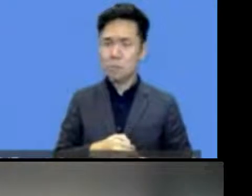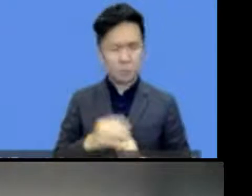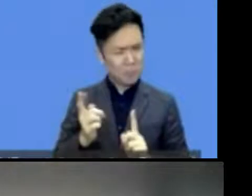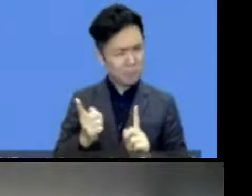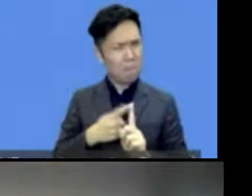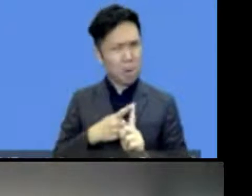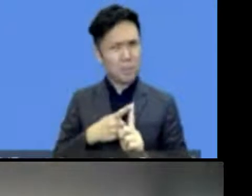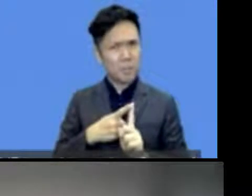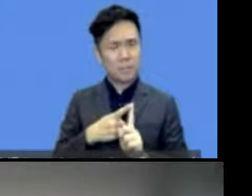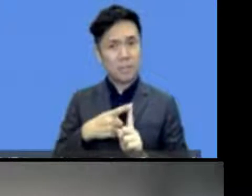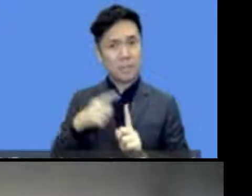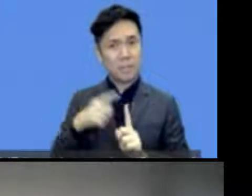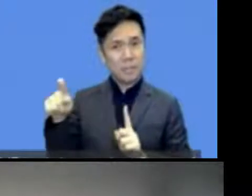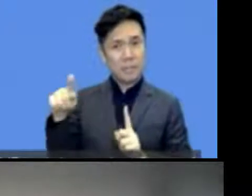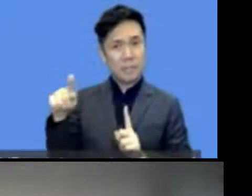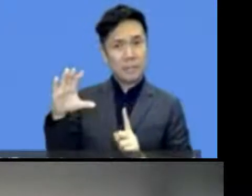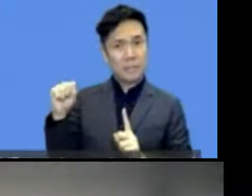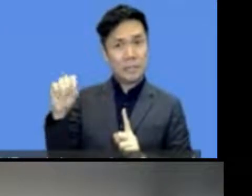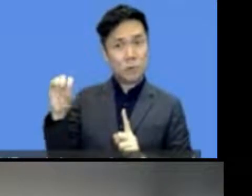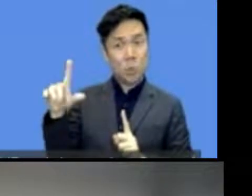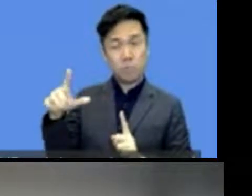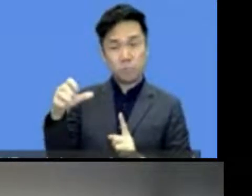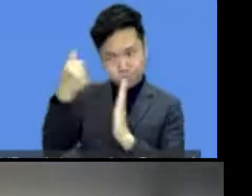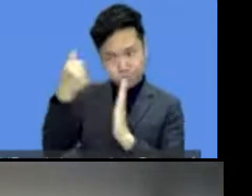civil society in Japan.